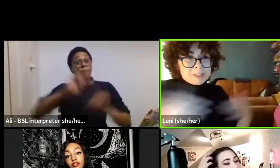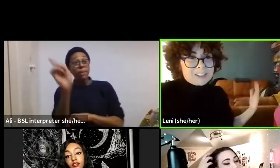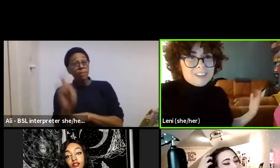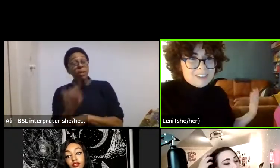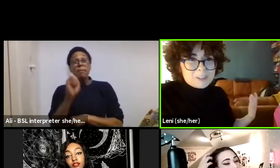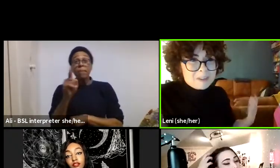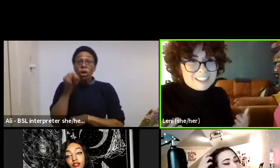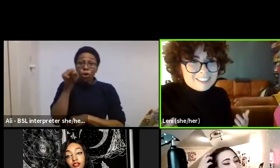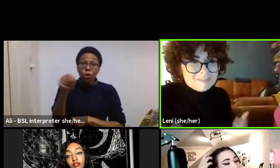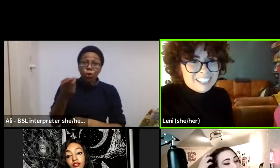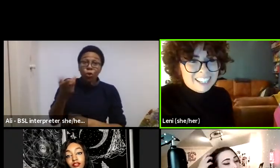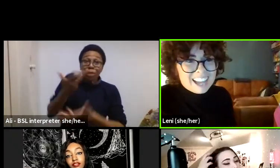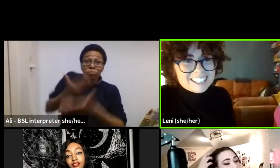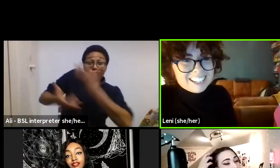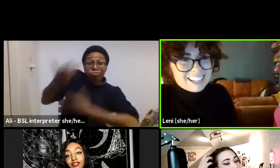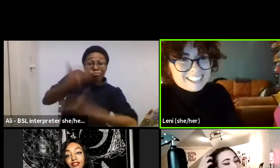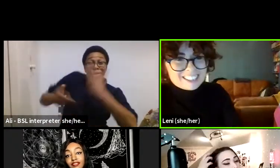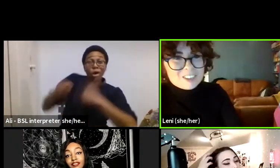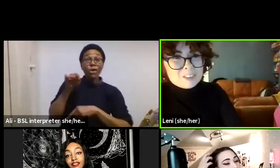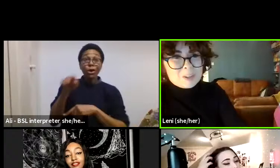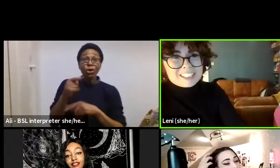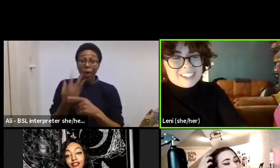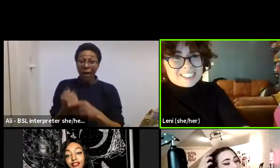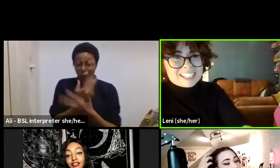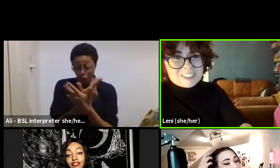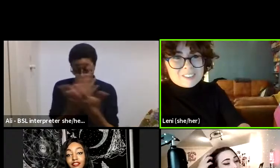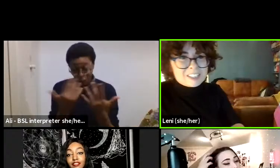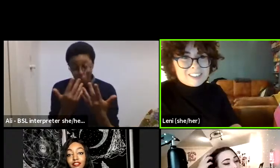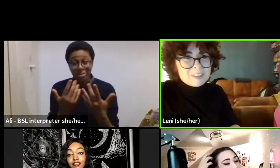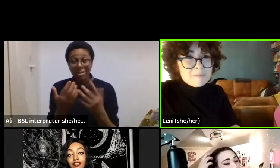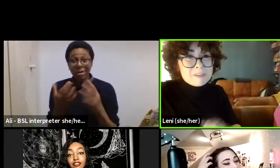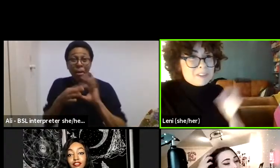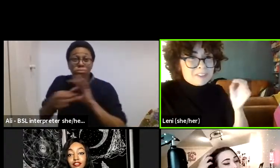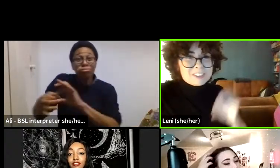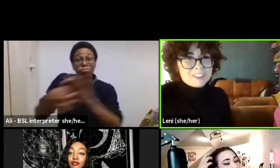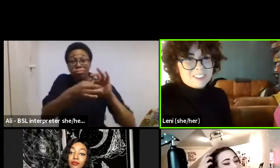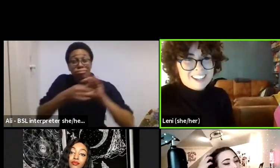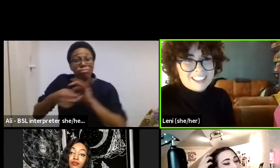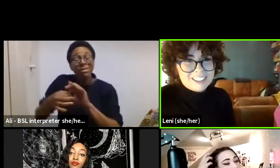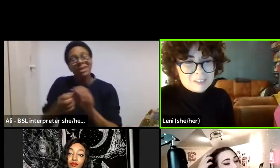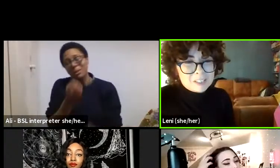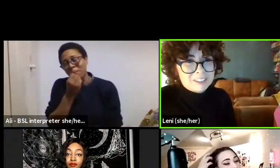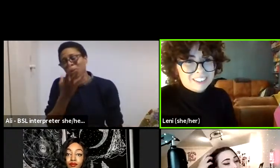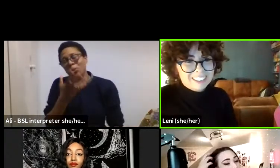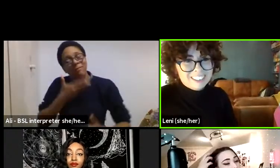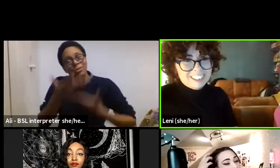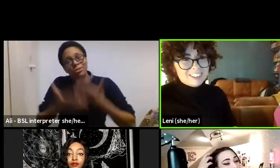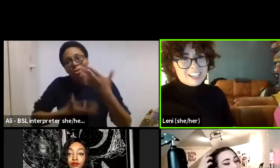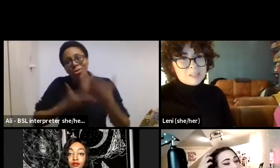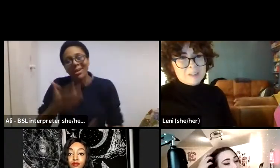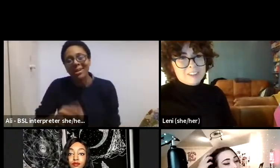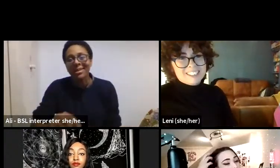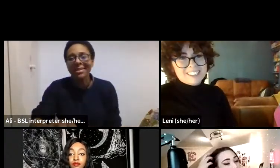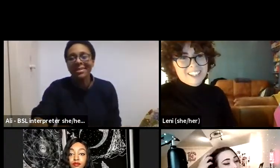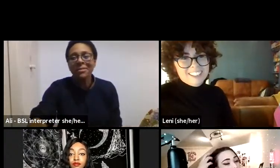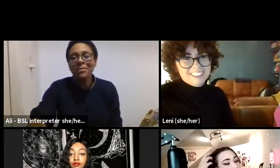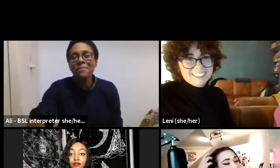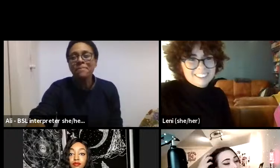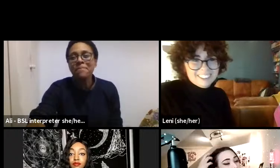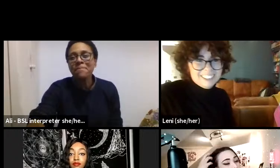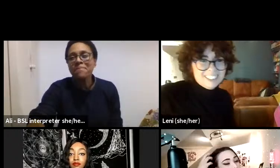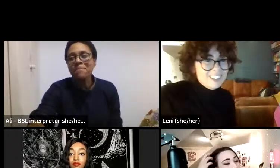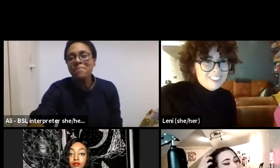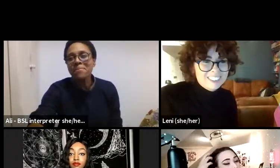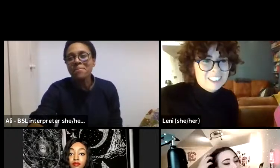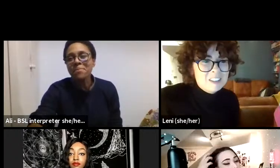you happen to be surrounded by them and all worked it out together, which is a beautiful story that I think must be a great experience.